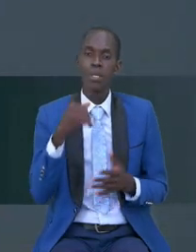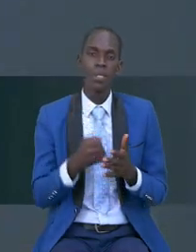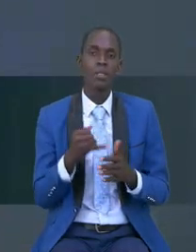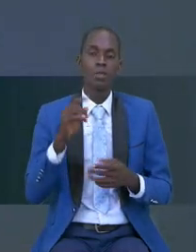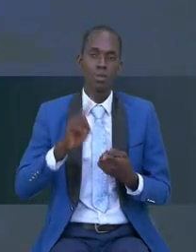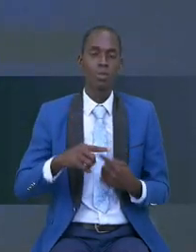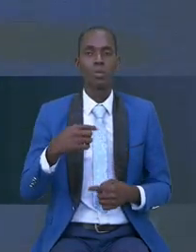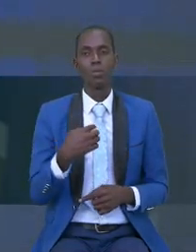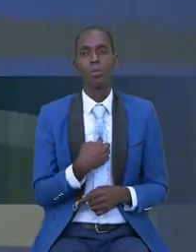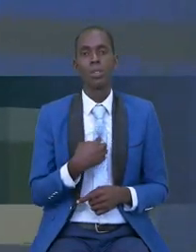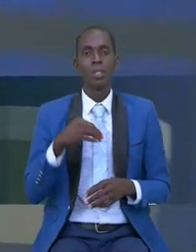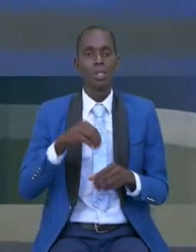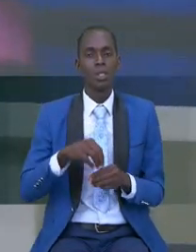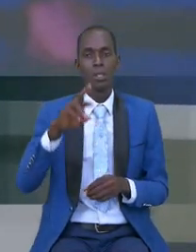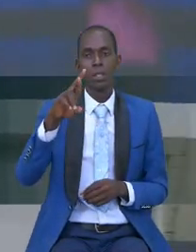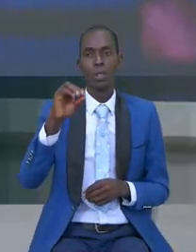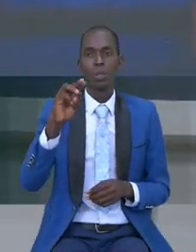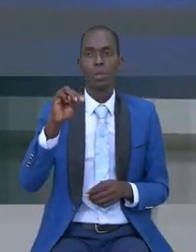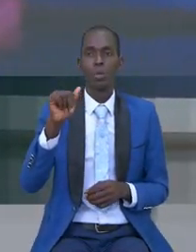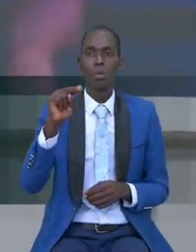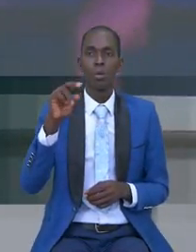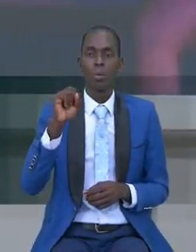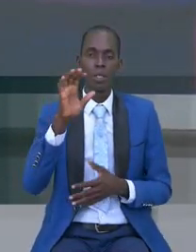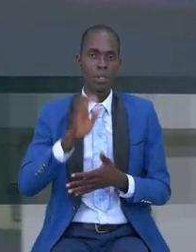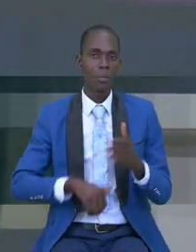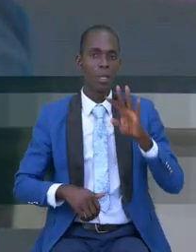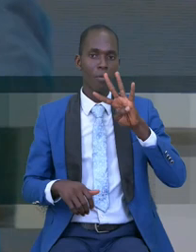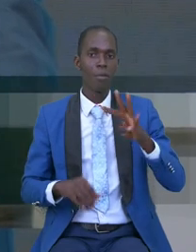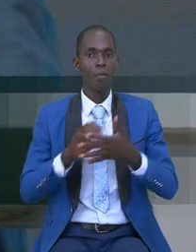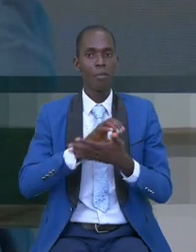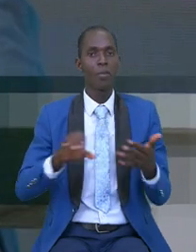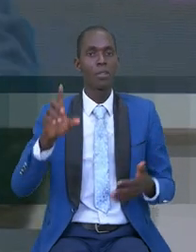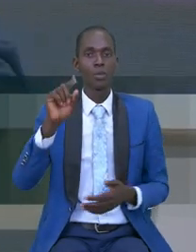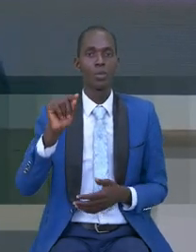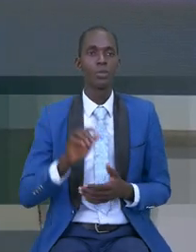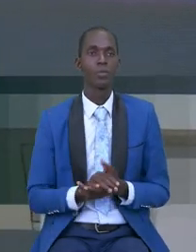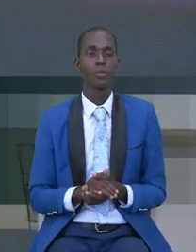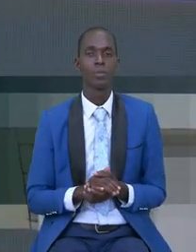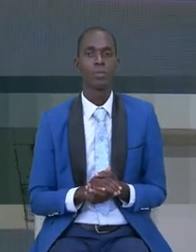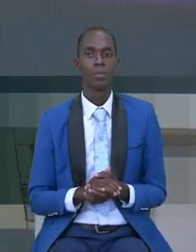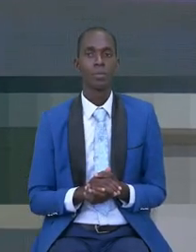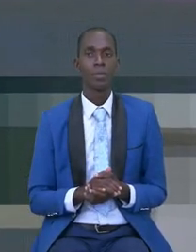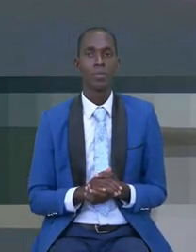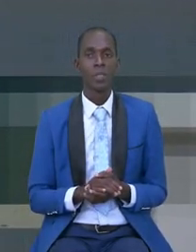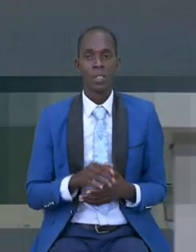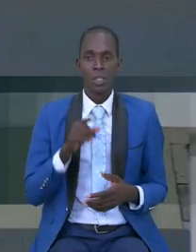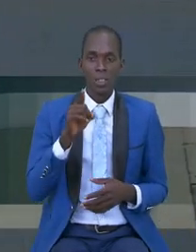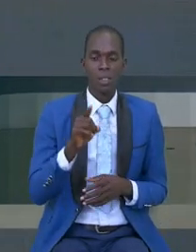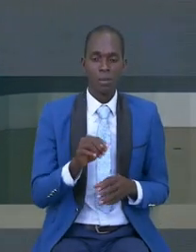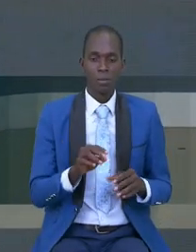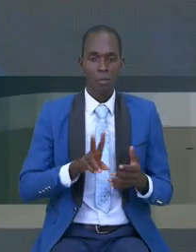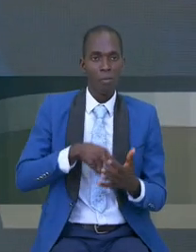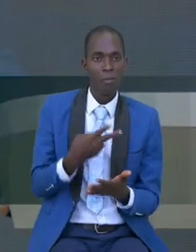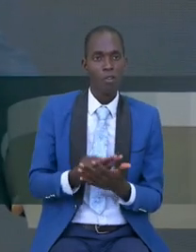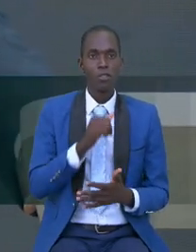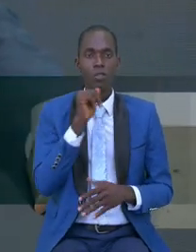4, reading from verse 20. Romans chapter 4, verse 20. He staggered not at